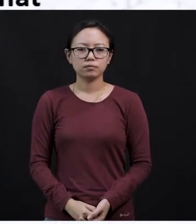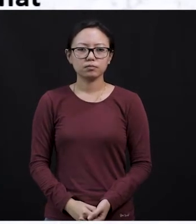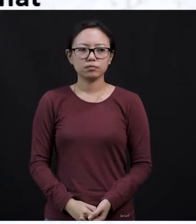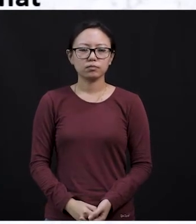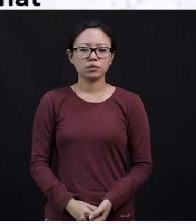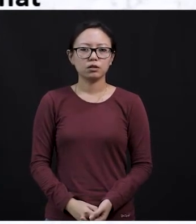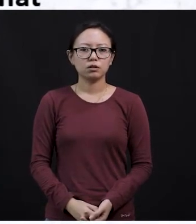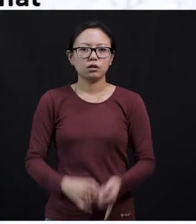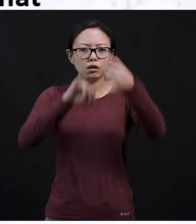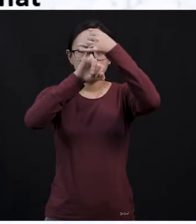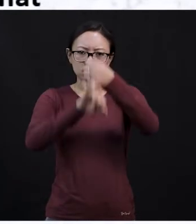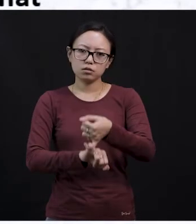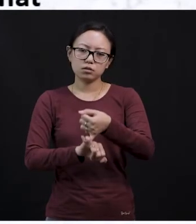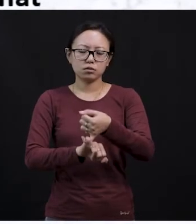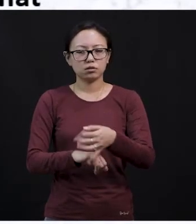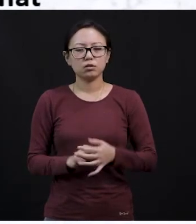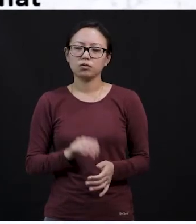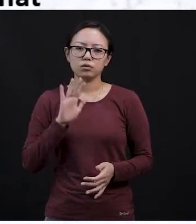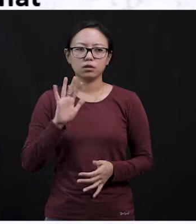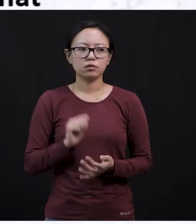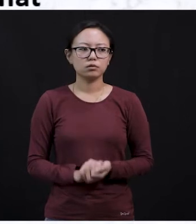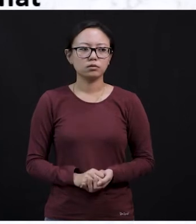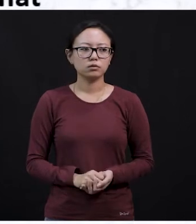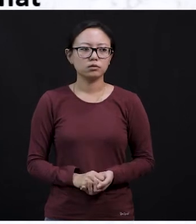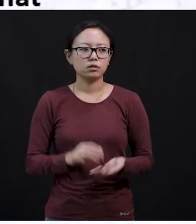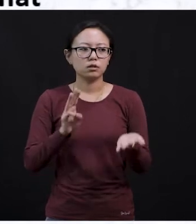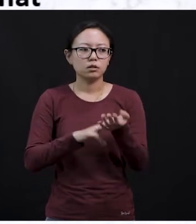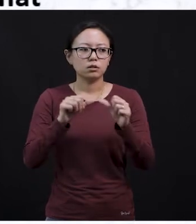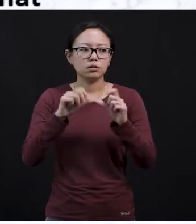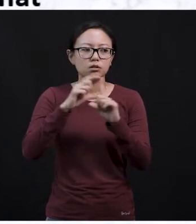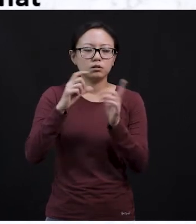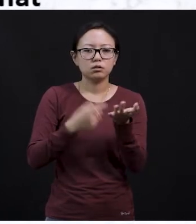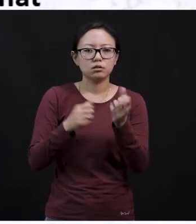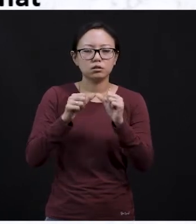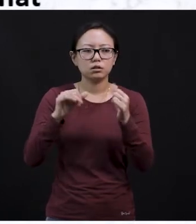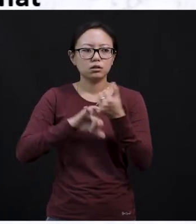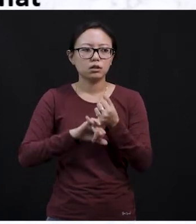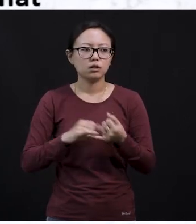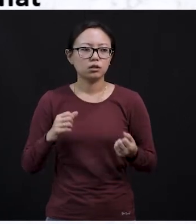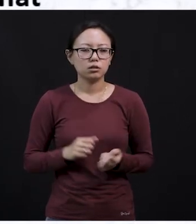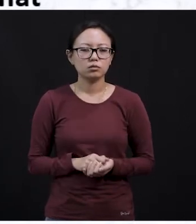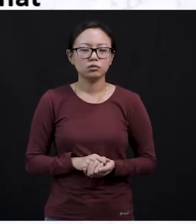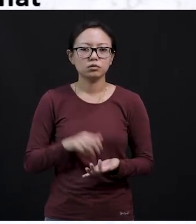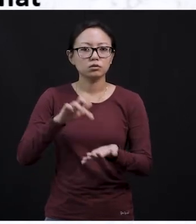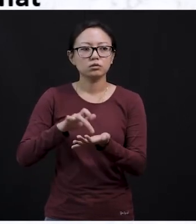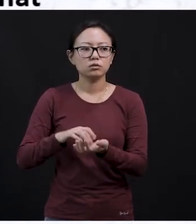and it is in South India, Tamil Nadu. So Madras was established in 1639 and